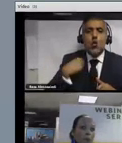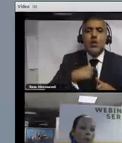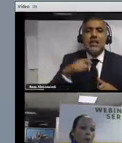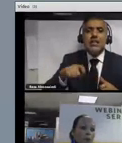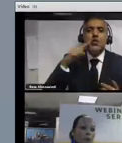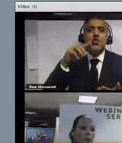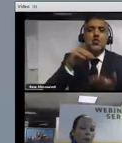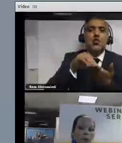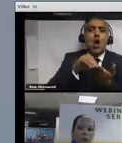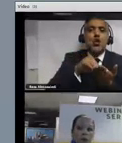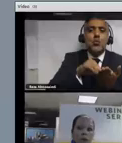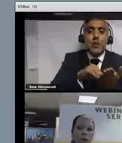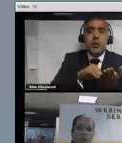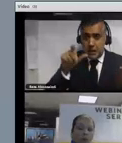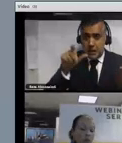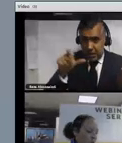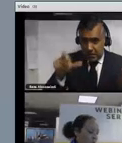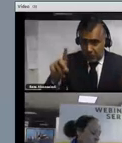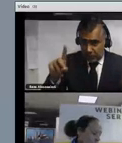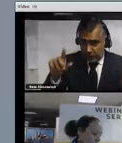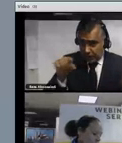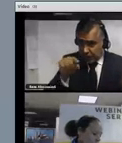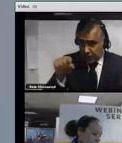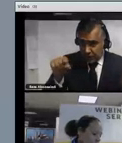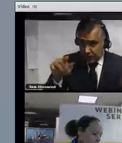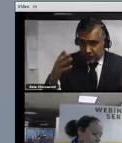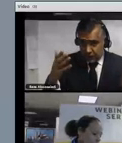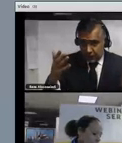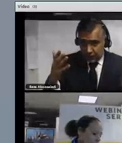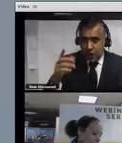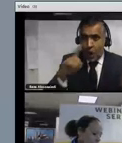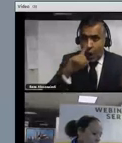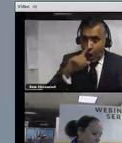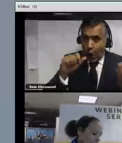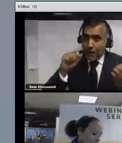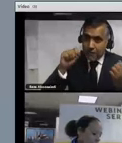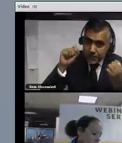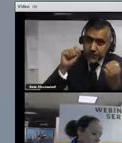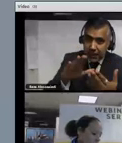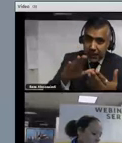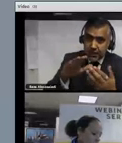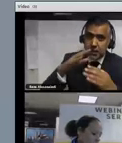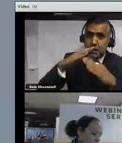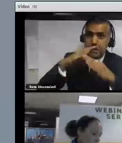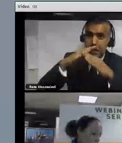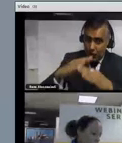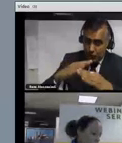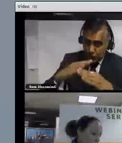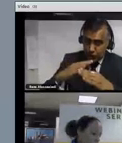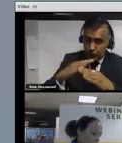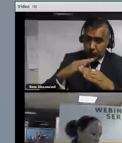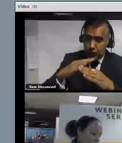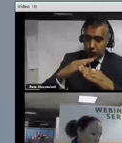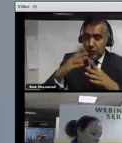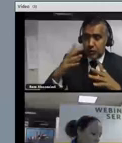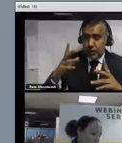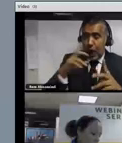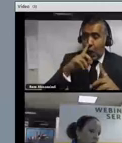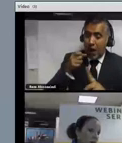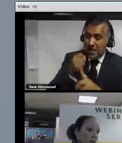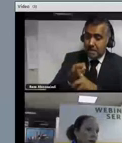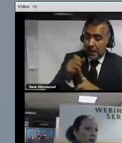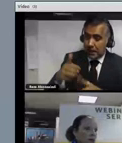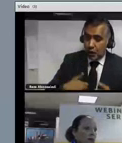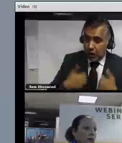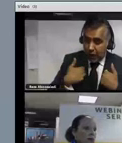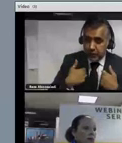document that people with disabilities are facing barriers to an extent that's really impacting their lives,